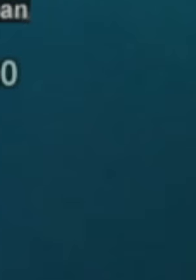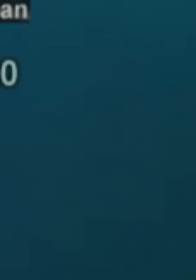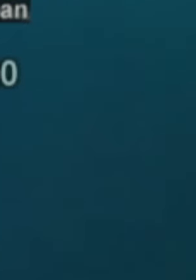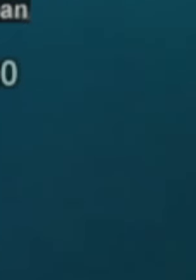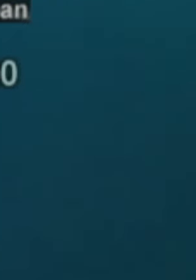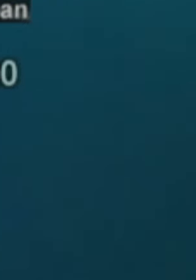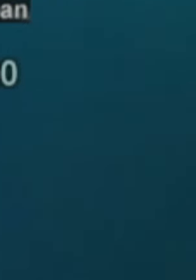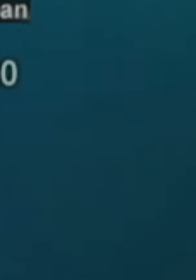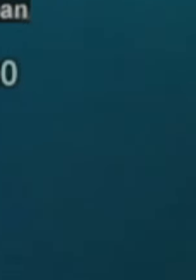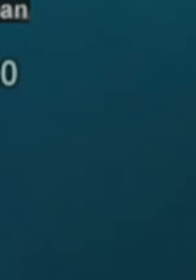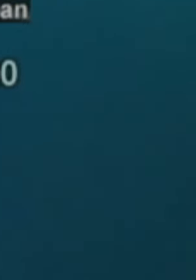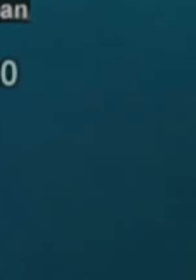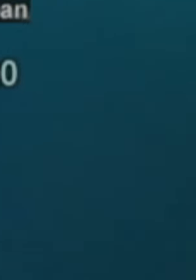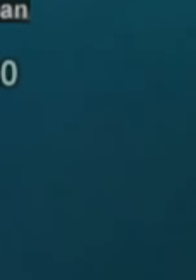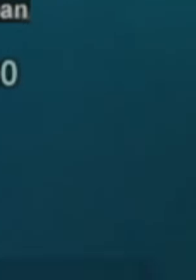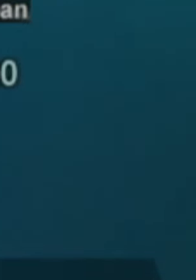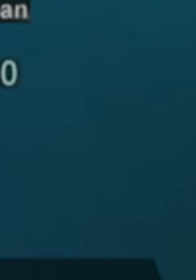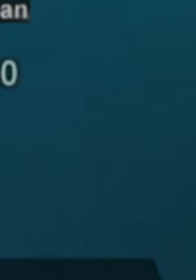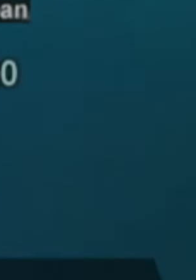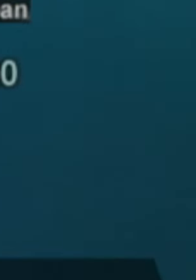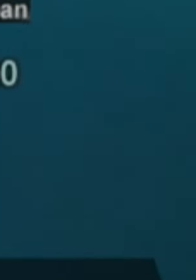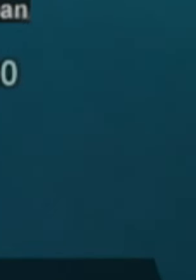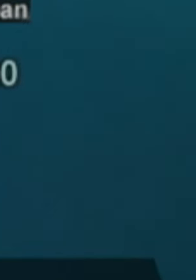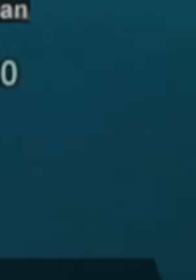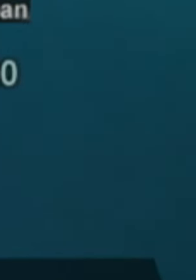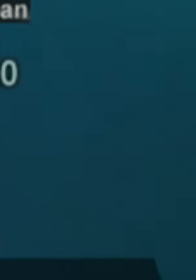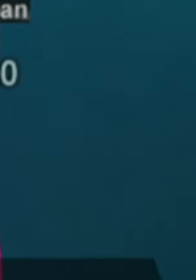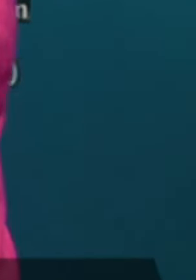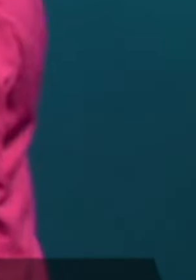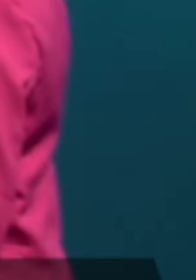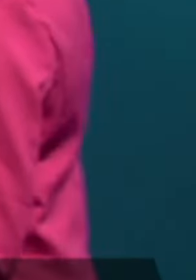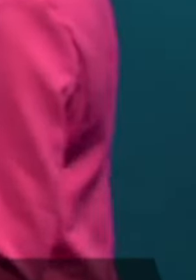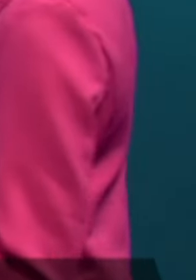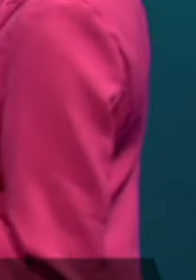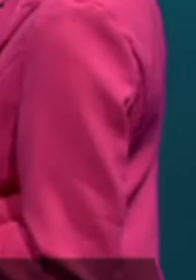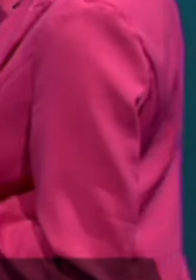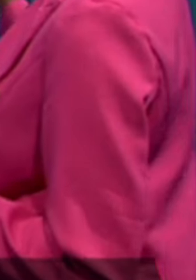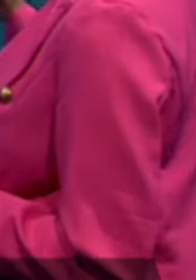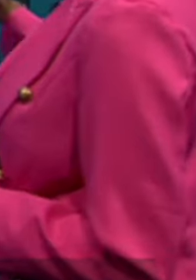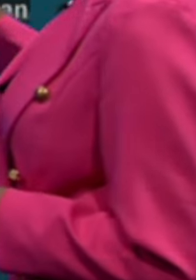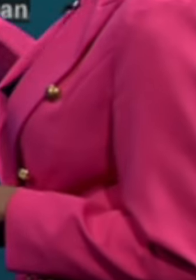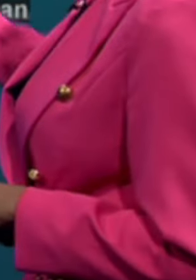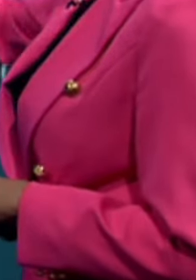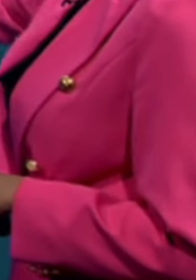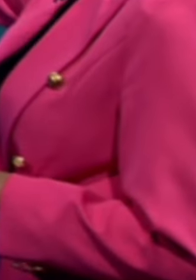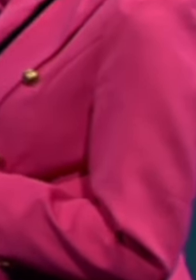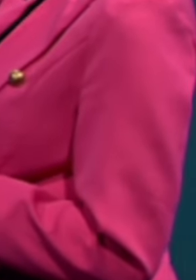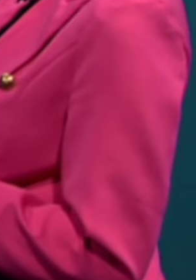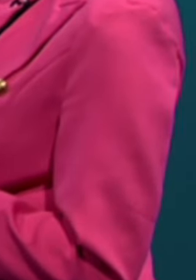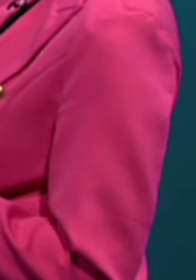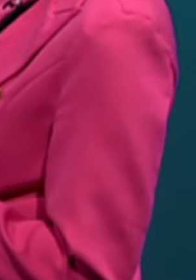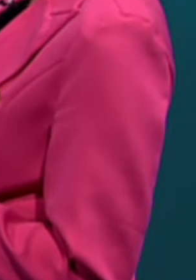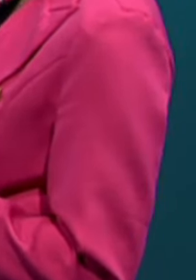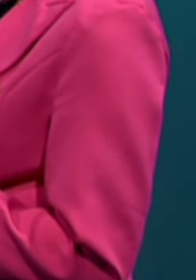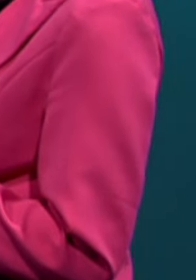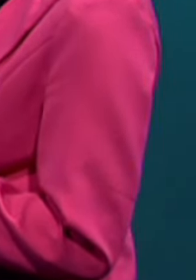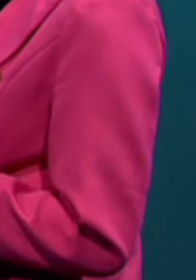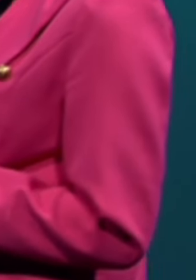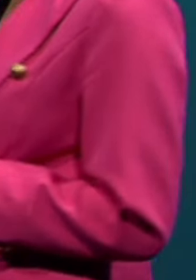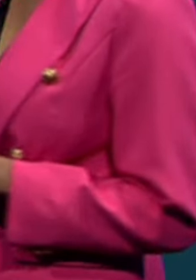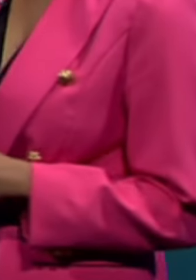Ga mosi ke le dumedise ba bogedi ko gae a re lebelle maemo a bosa bosego jo fa re lebelela botlhaba jwa naga bo tla nna le kgone go itemogela pula re bela karolo ya Limpopo